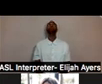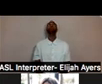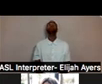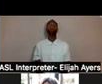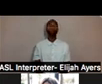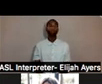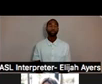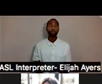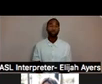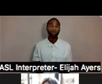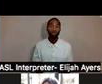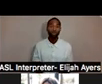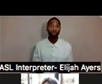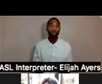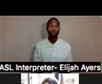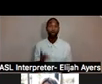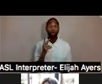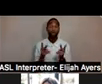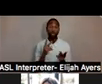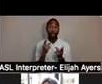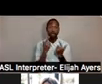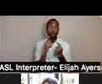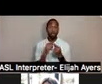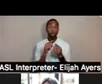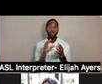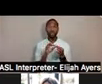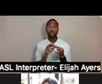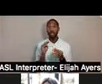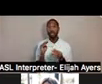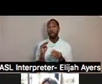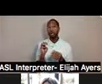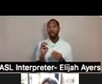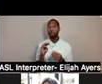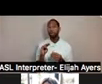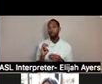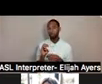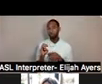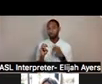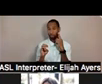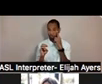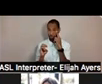Yeah, loving the visual additions. I'm chuckling about this meme with Moira Rose.